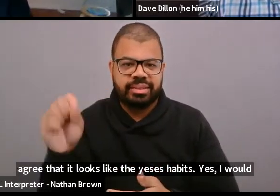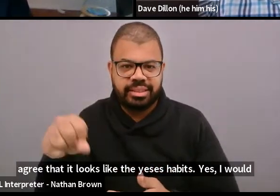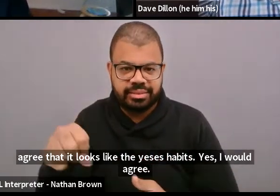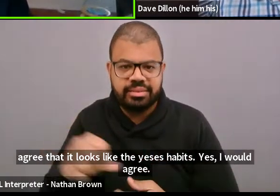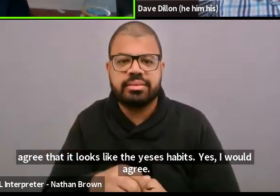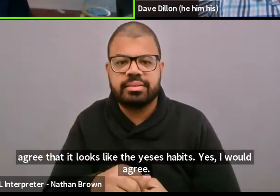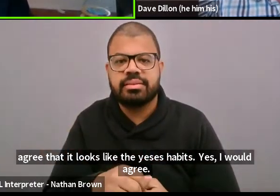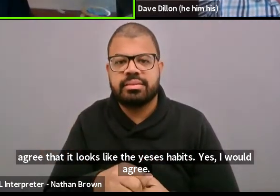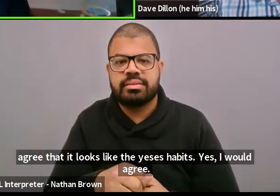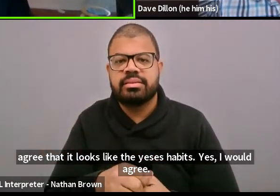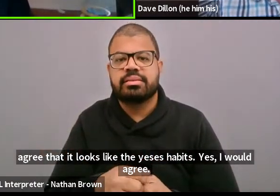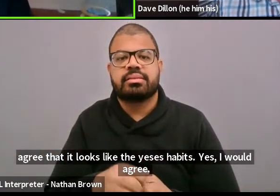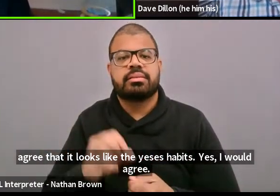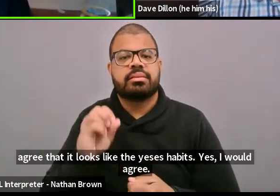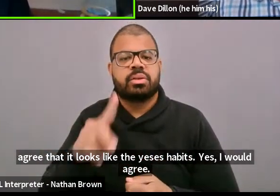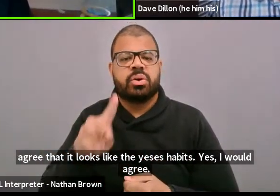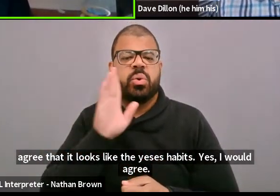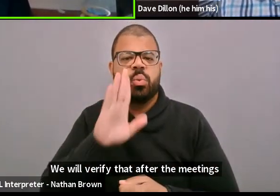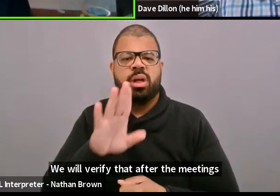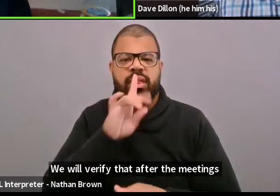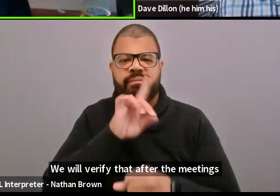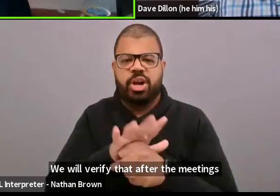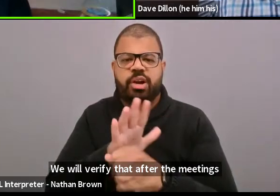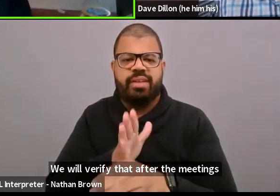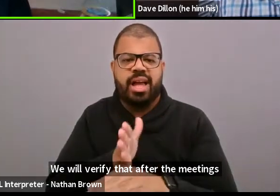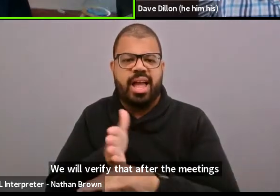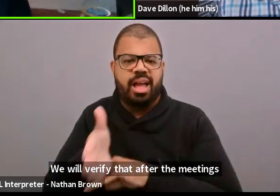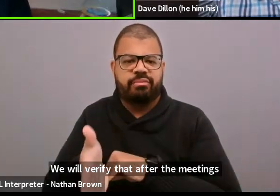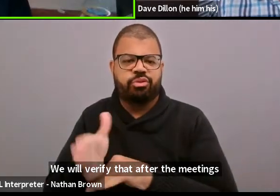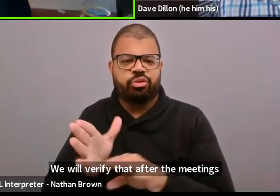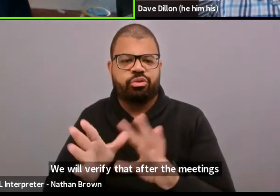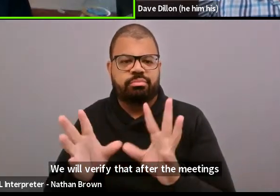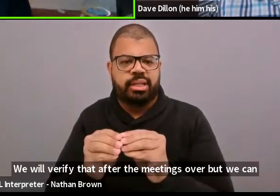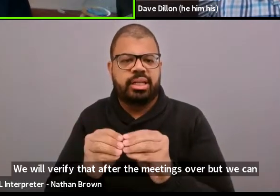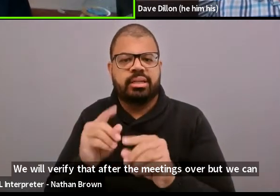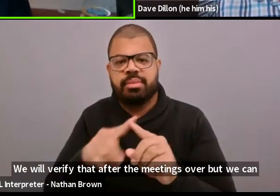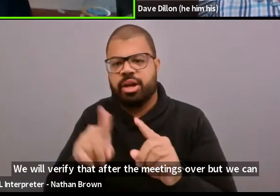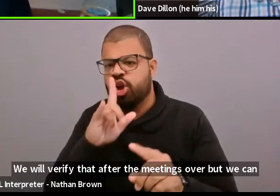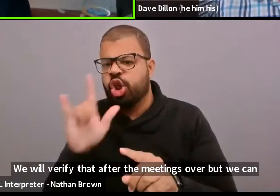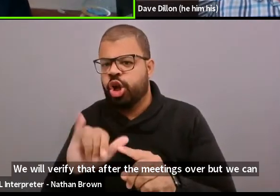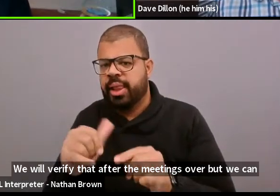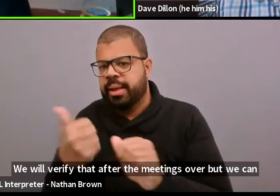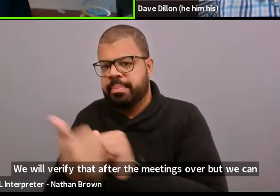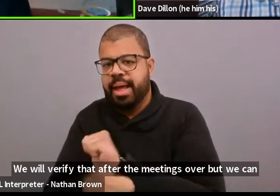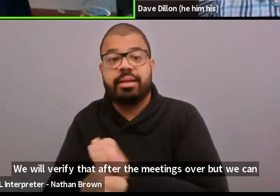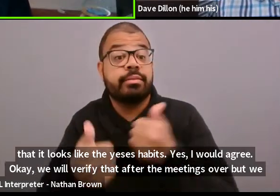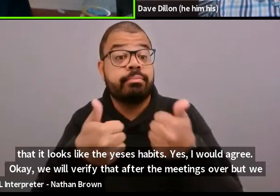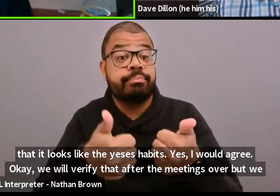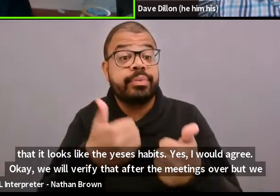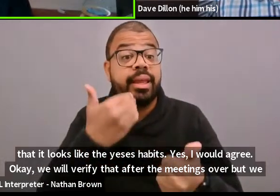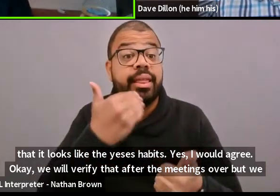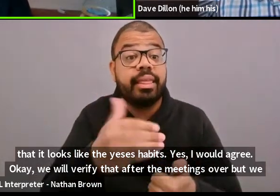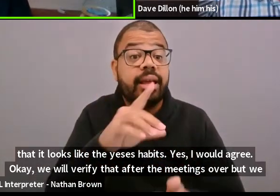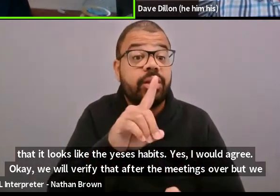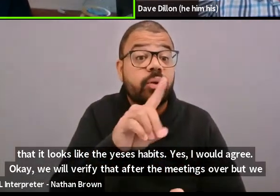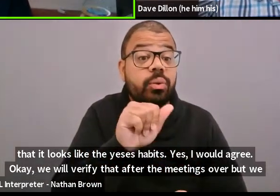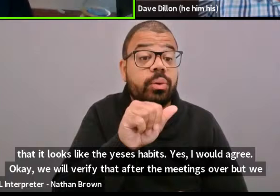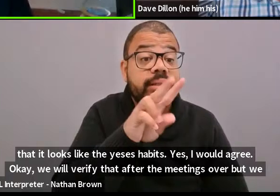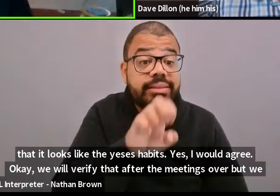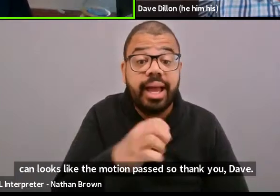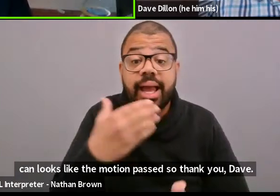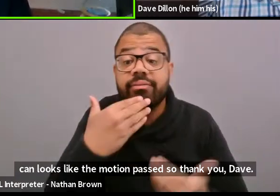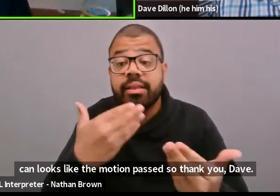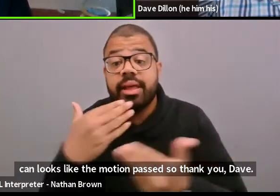will verify that after the meeting's over, but looks like the motion passed. So thank you, Dave. Thank you to everyone who provided